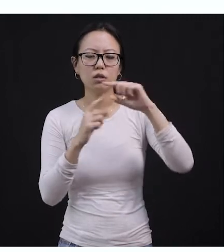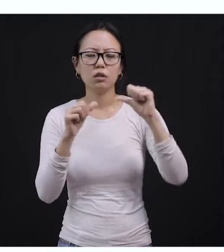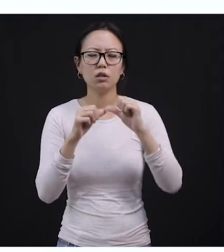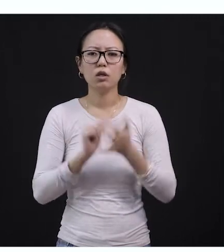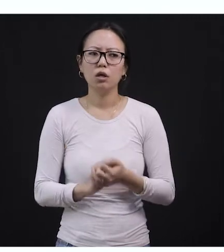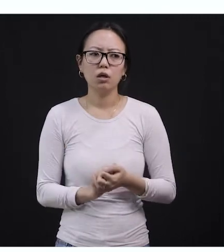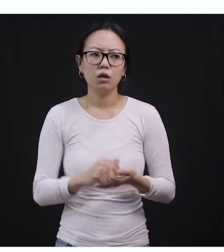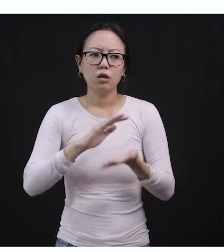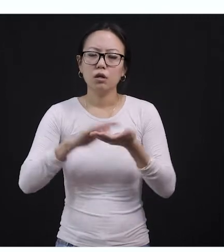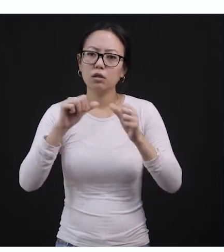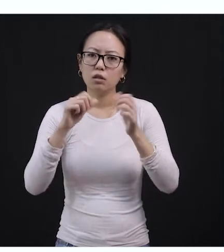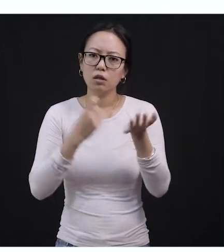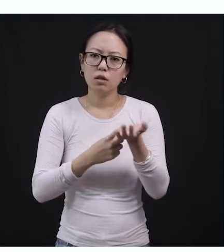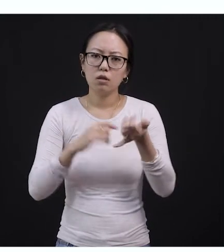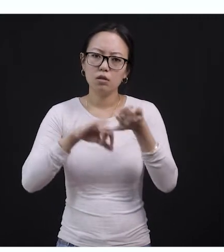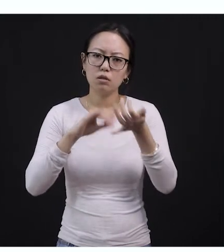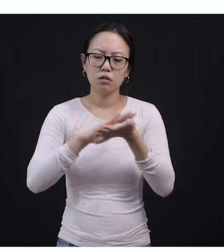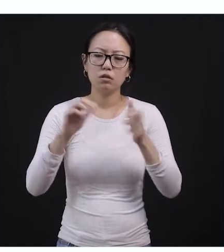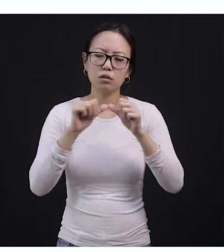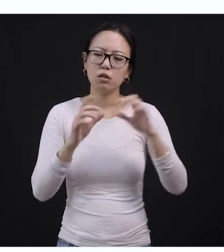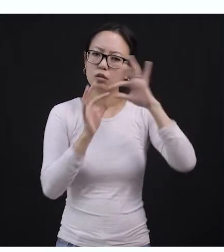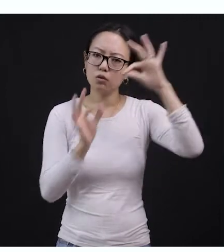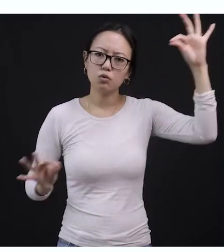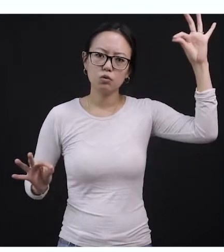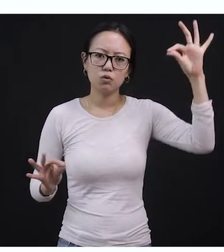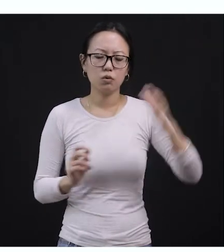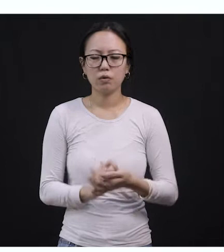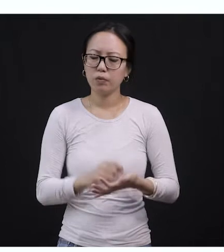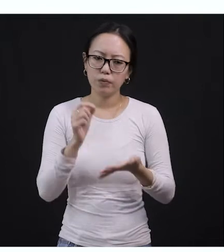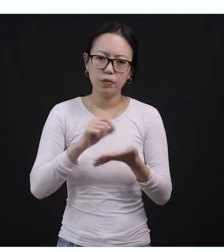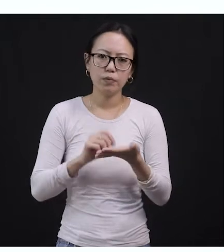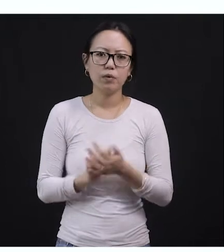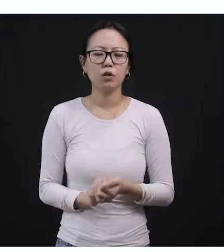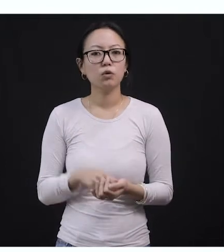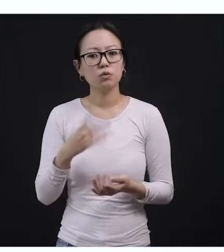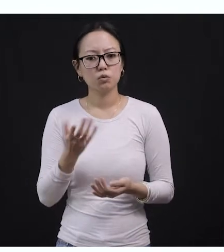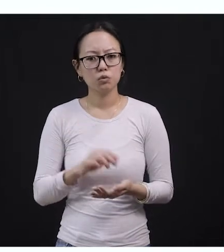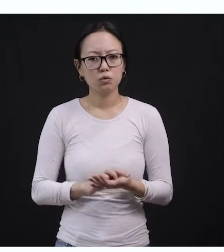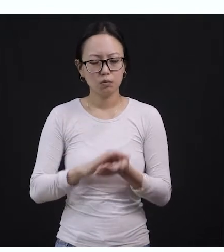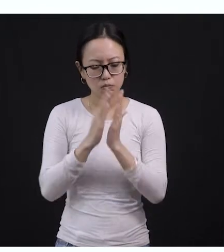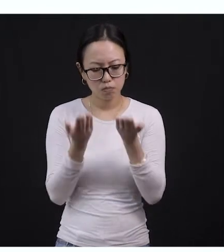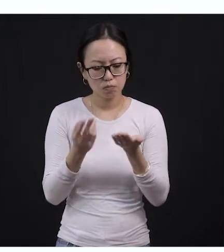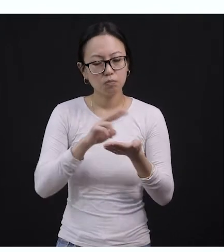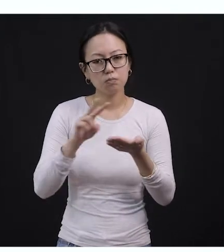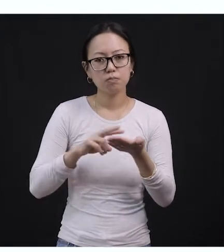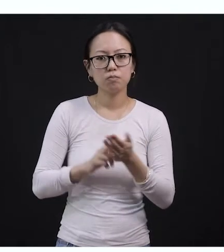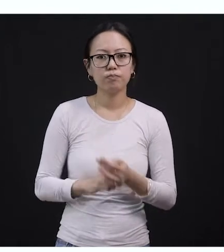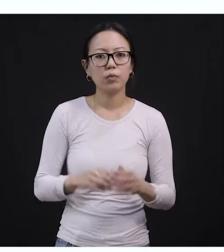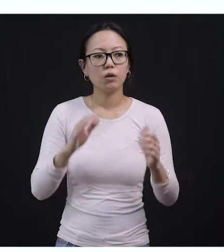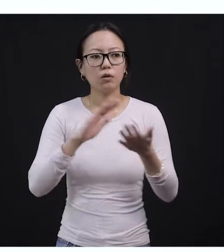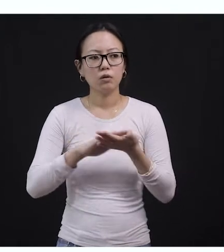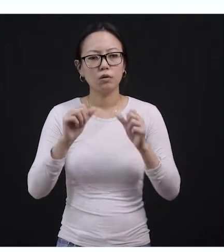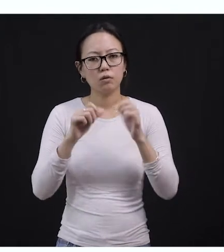get to know about Harsha through this book. How? Because here he wrote that Harsha was